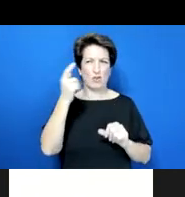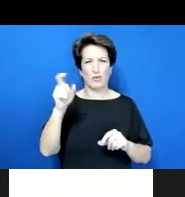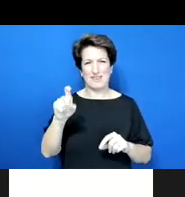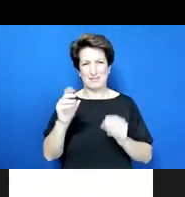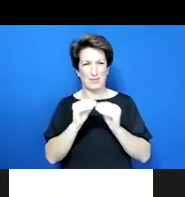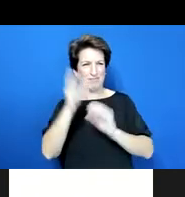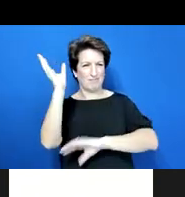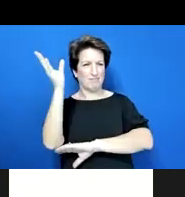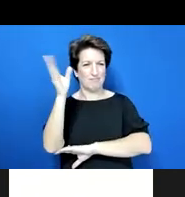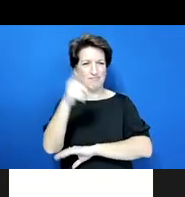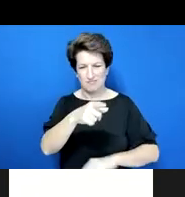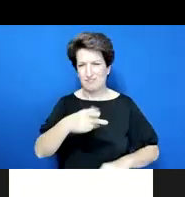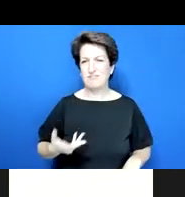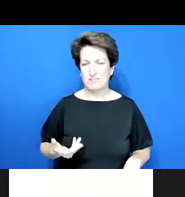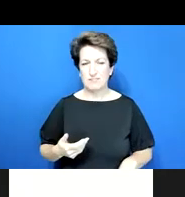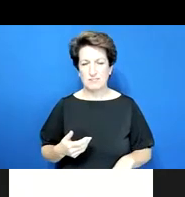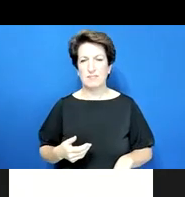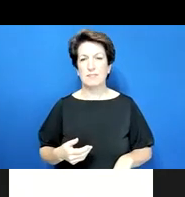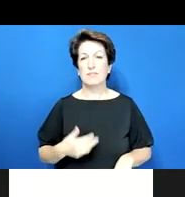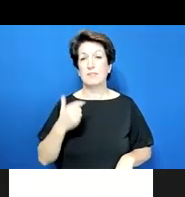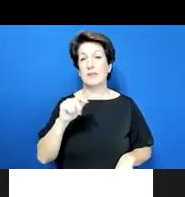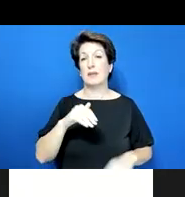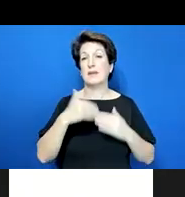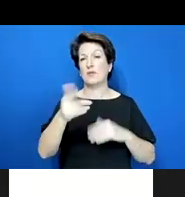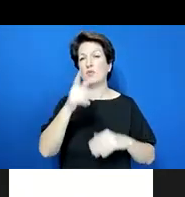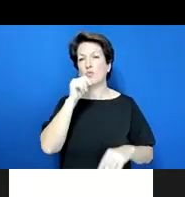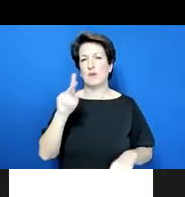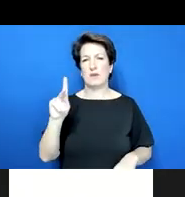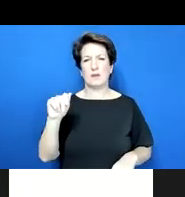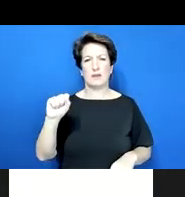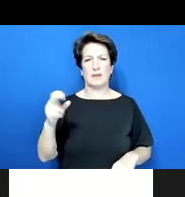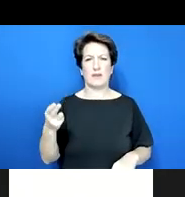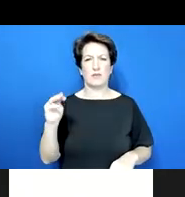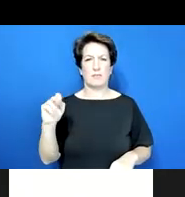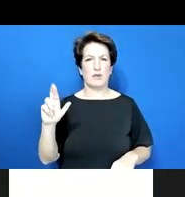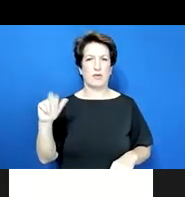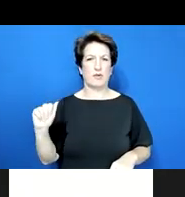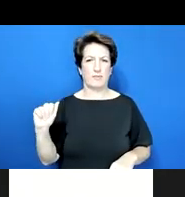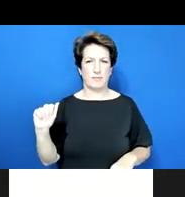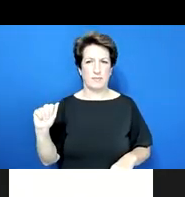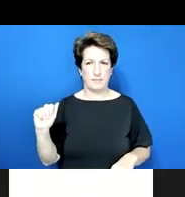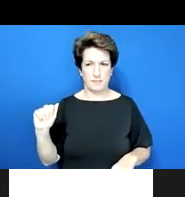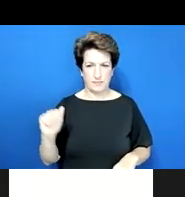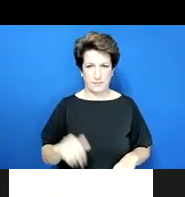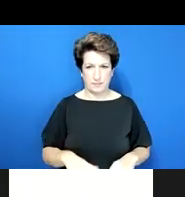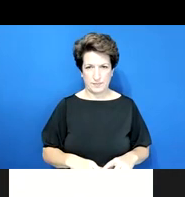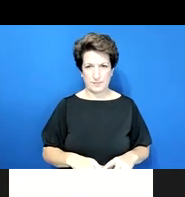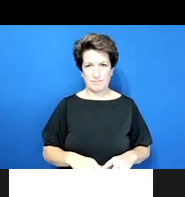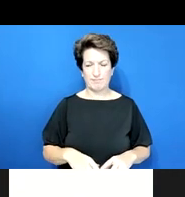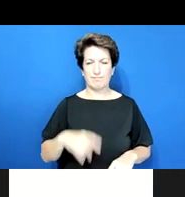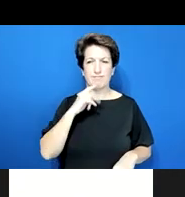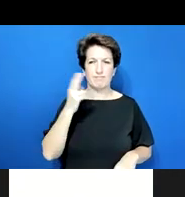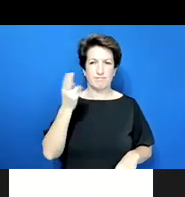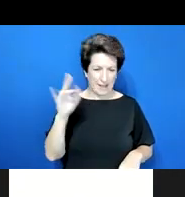to go. So the next person is Kashmira. Sure. Hi, I would like